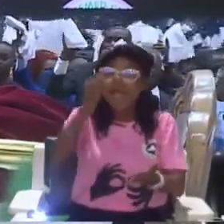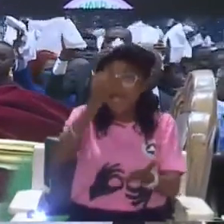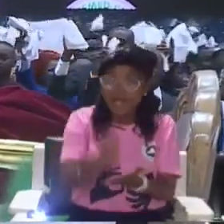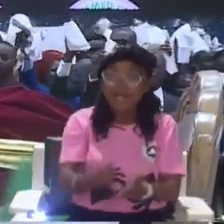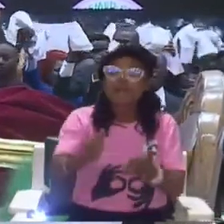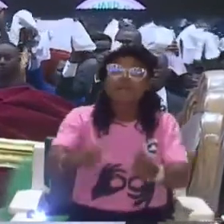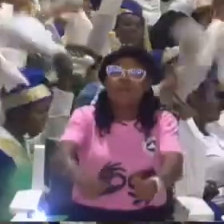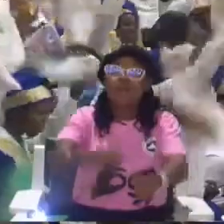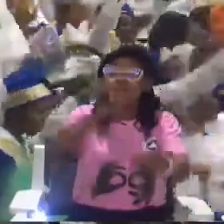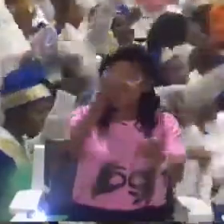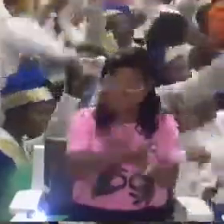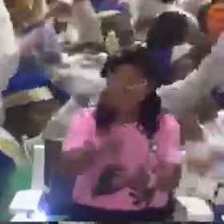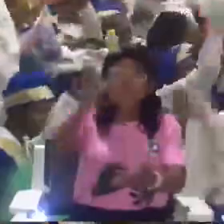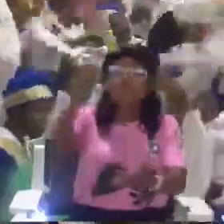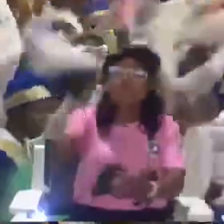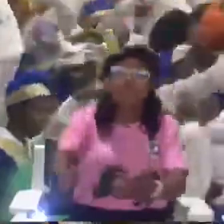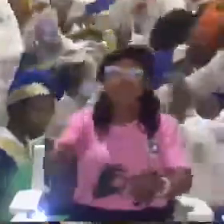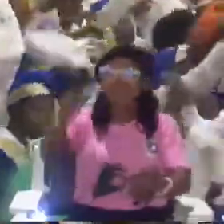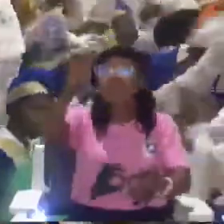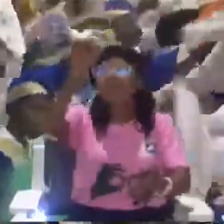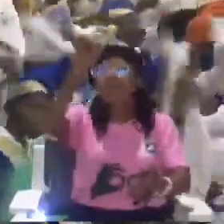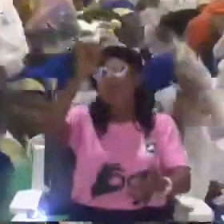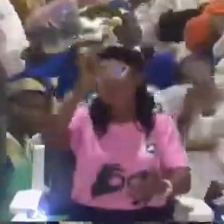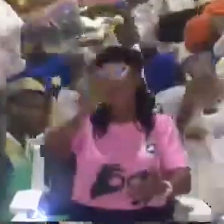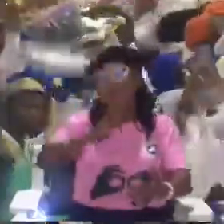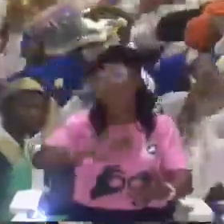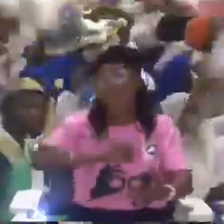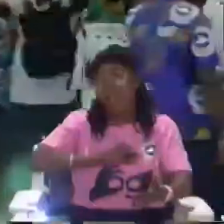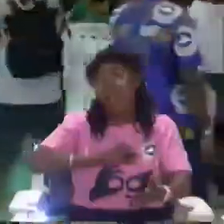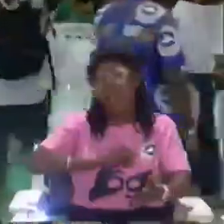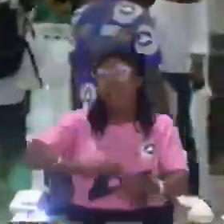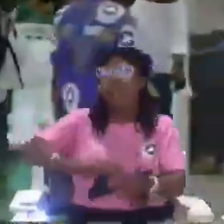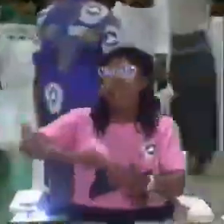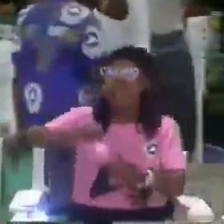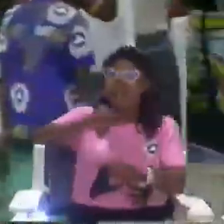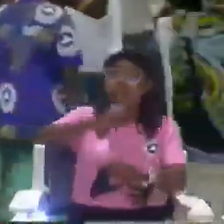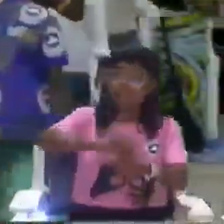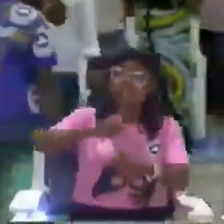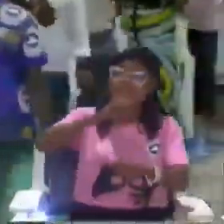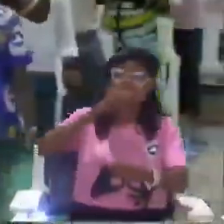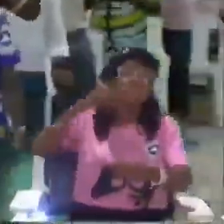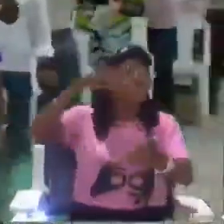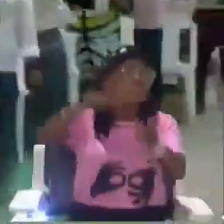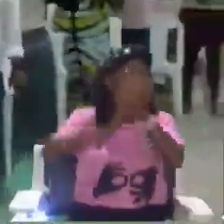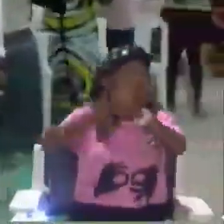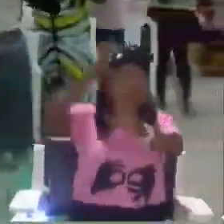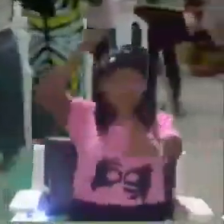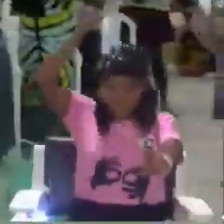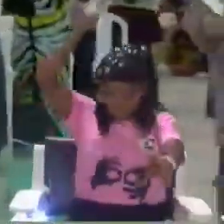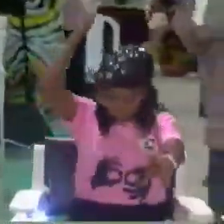Father, saturate all these pieces of cloth with your anointing.